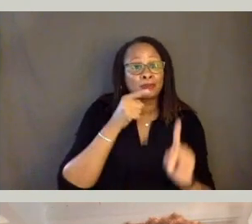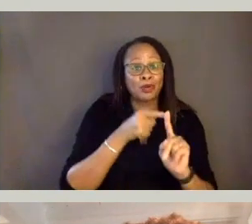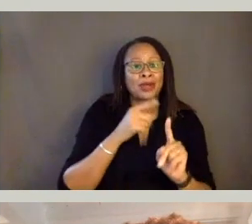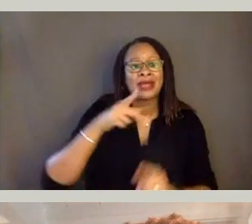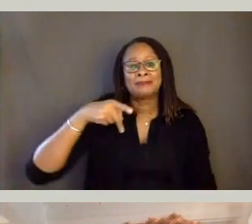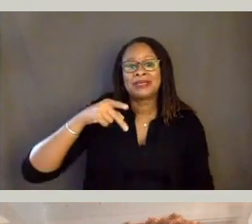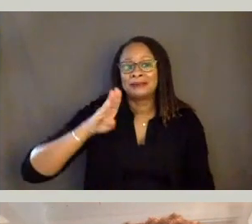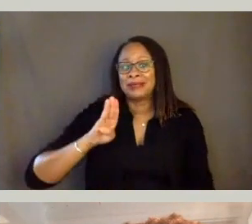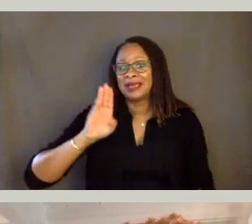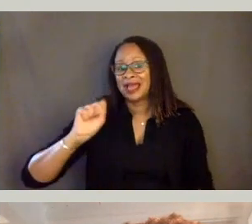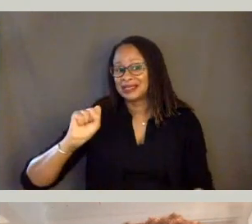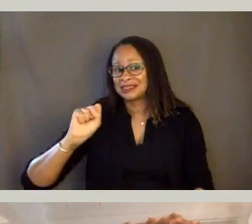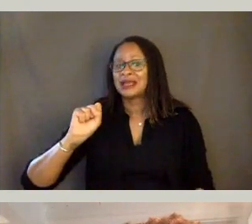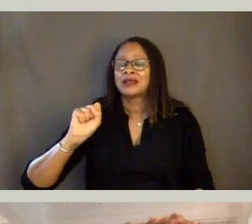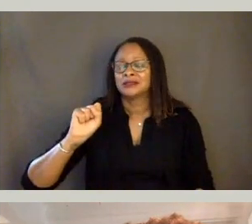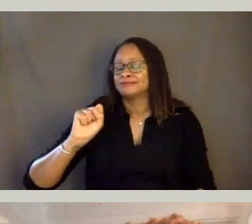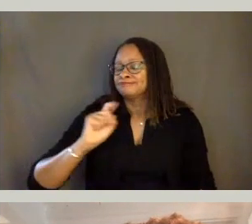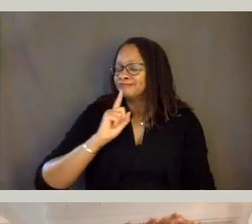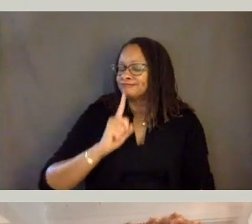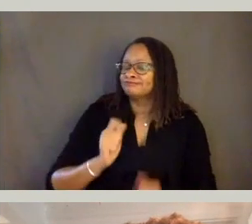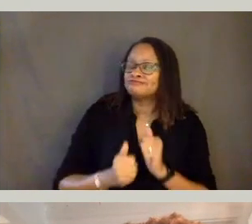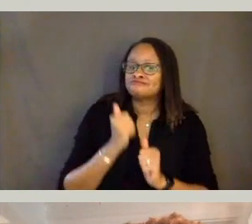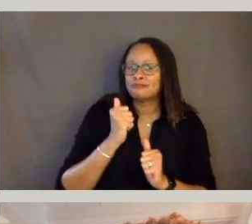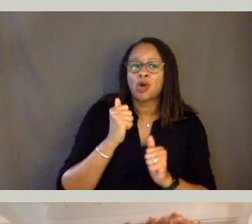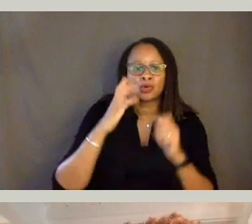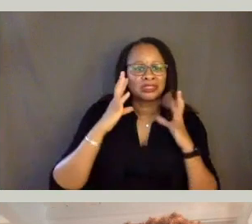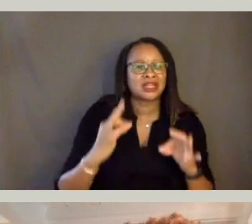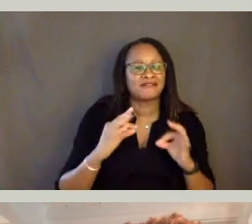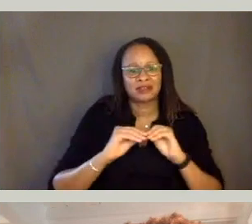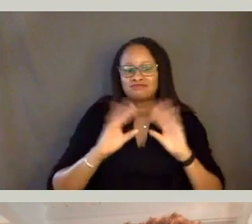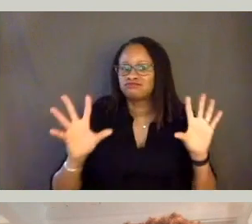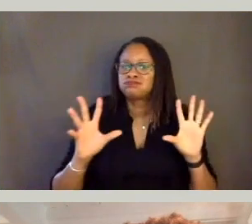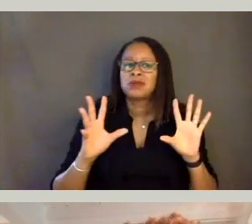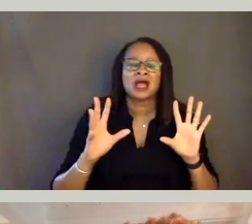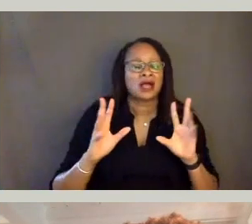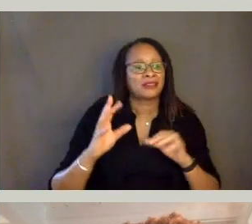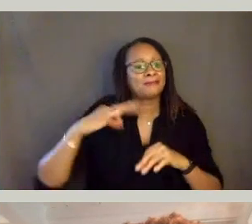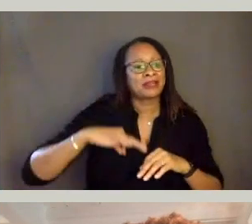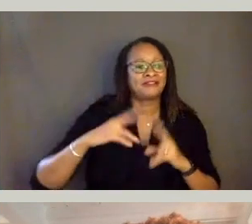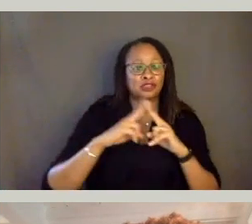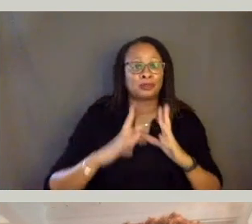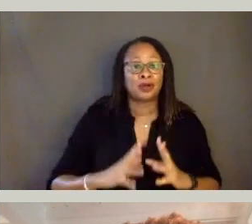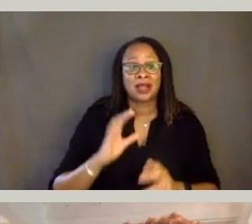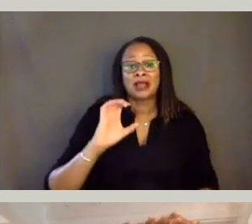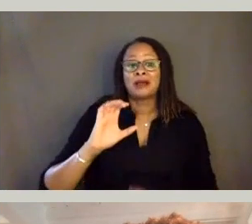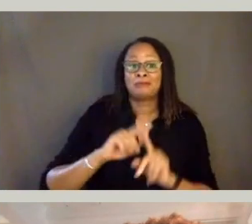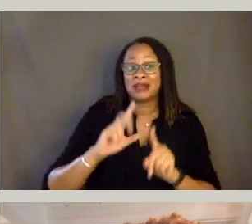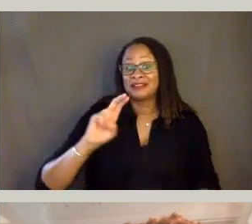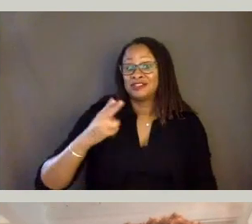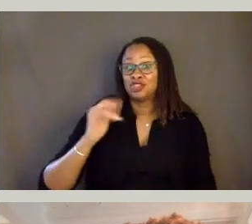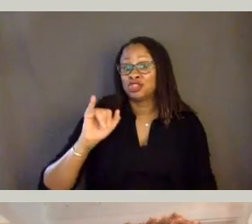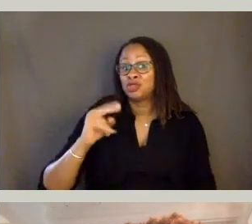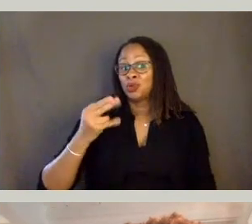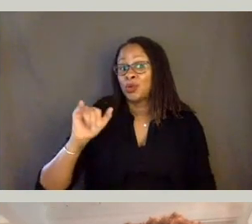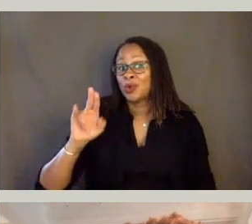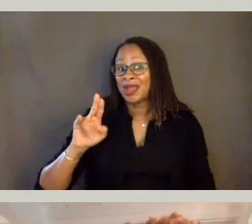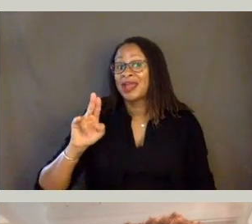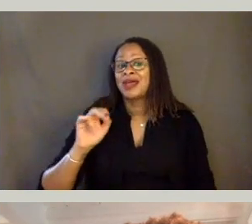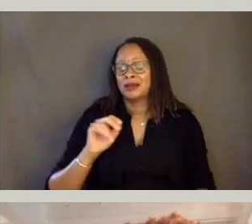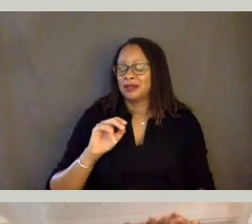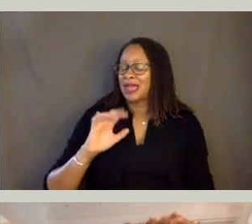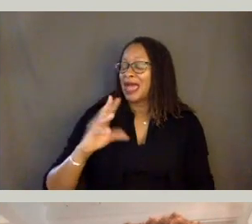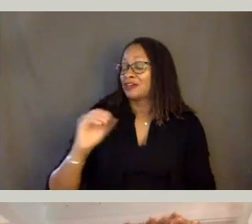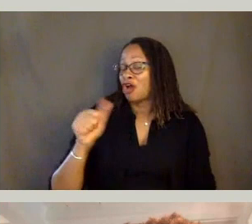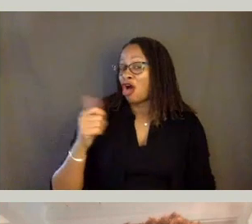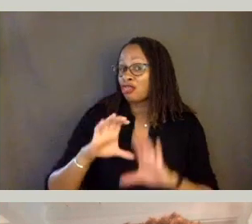most definitely the most beneficial partner that doesn't kind of get in the way. But if Chi-hui and other groups can help us pull out